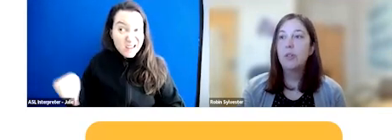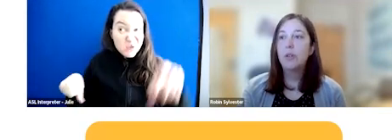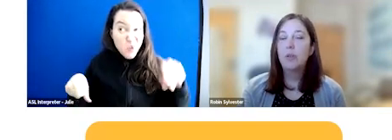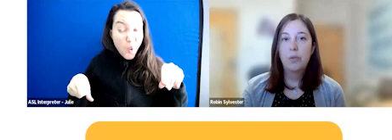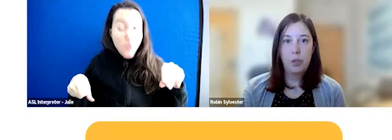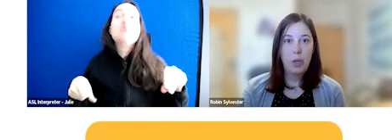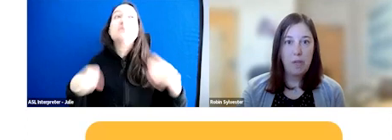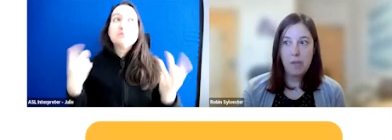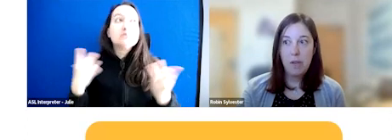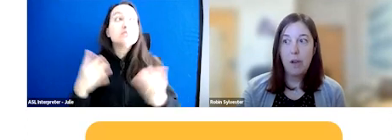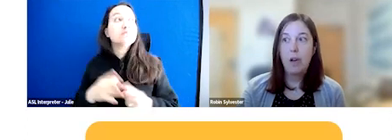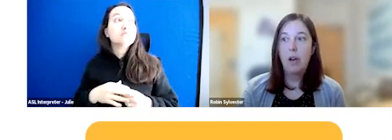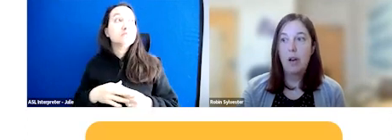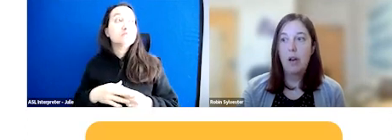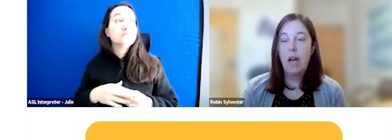first,